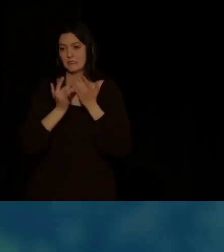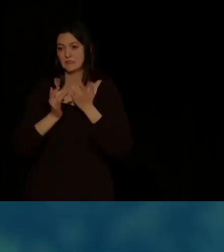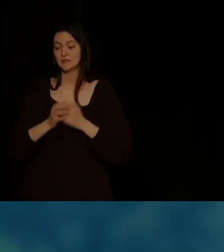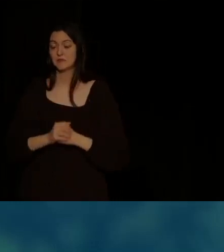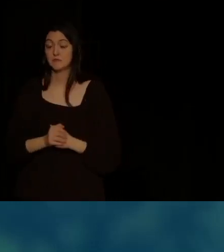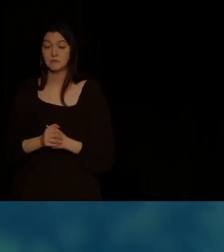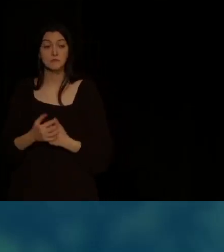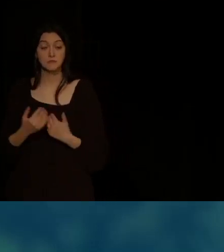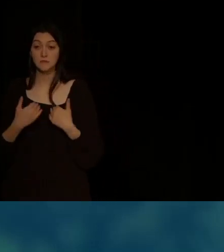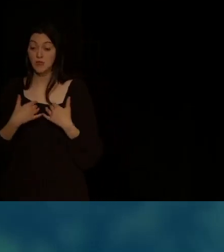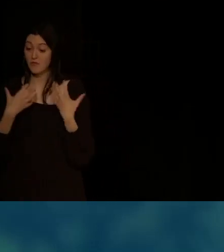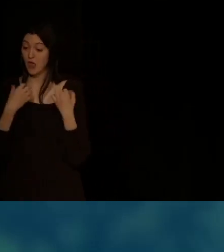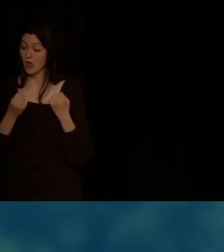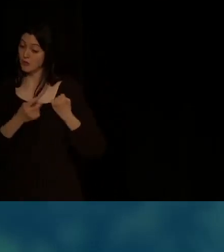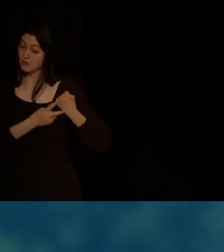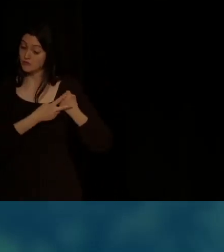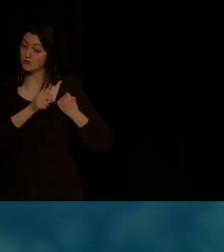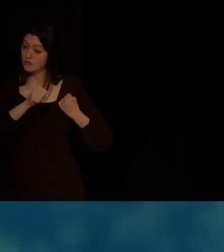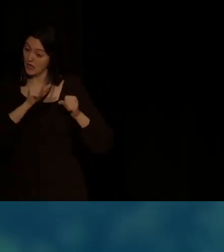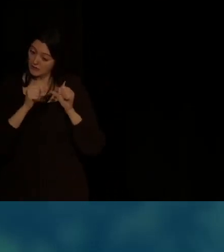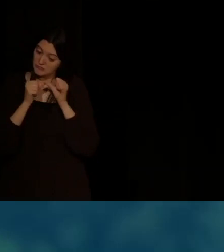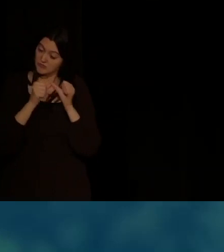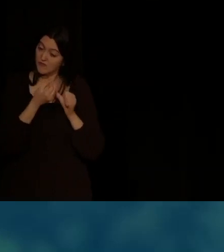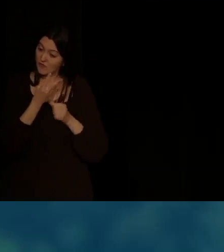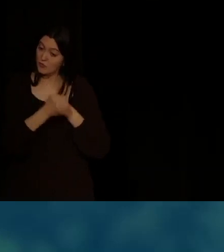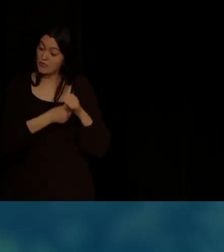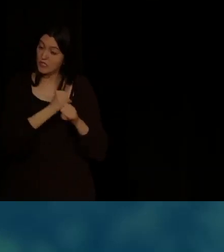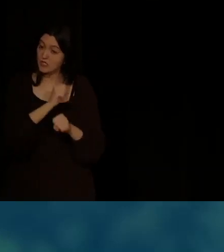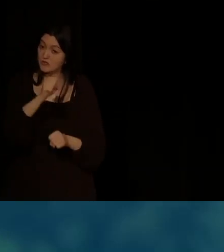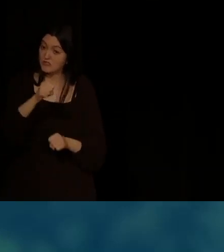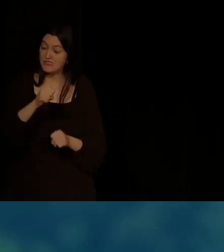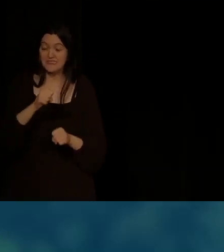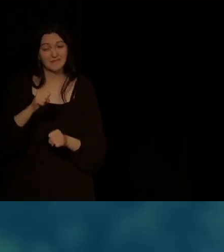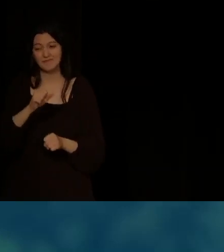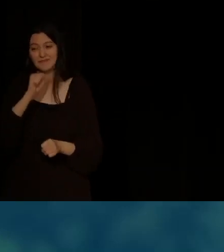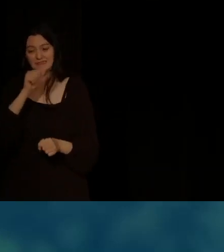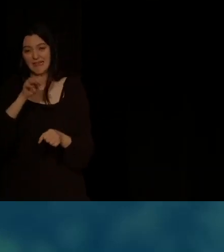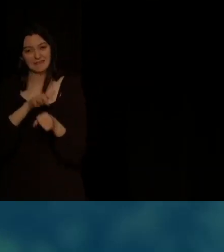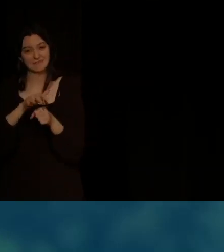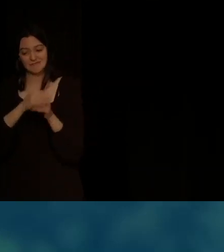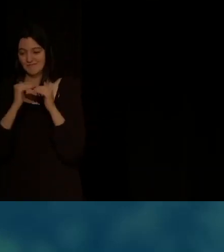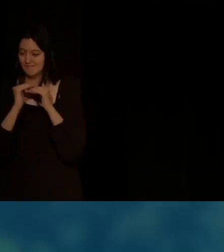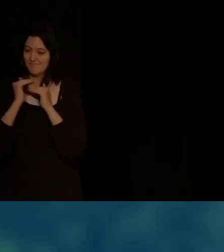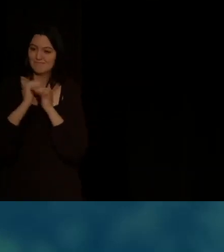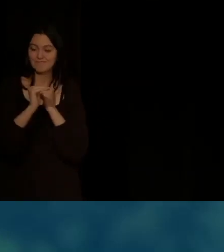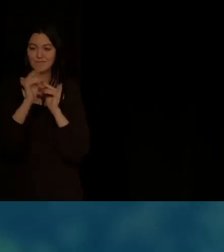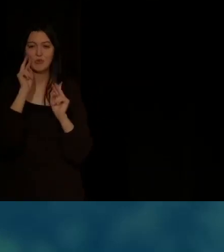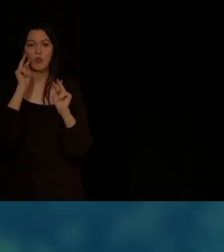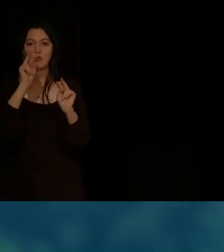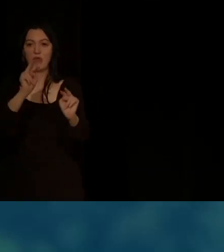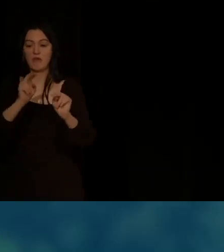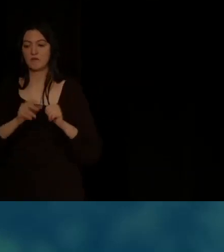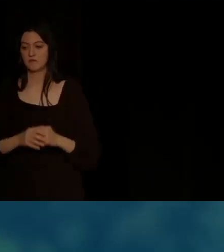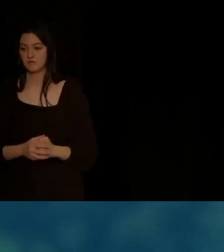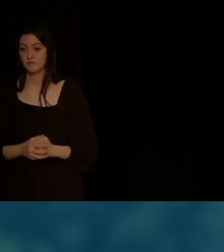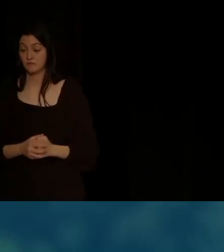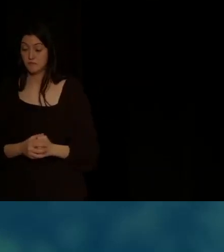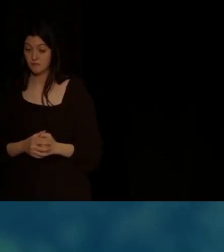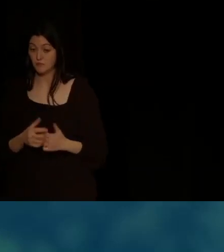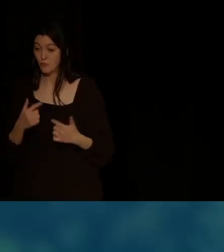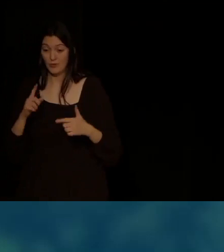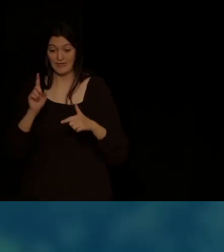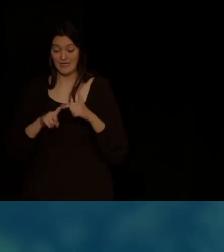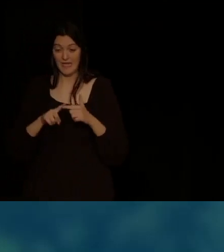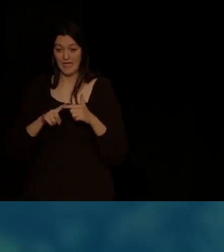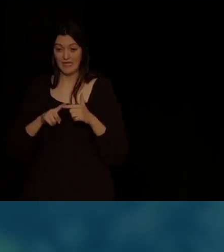While we have a healthy reserve that can keep us going for a few more years, that's not a sustainable way to look ahead. We cannot cut our way out